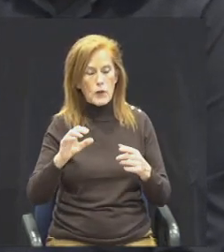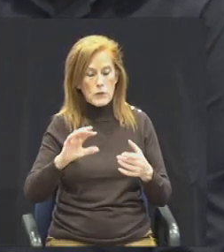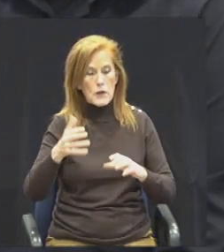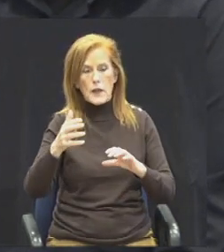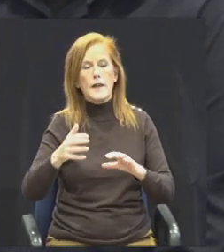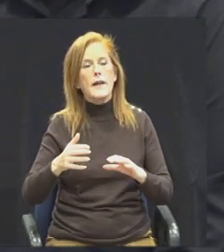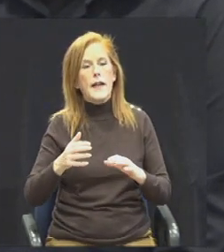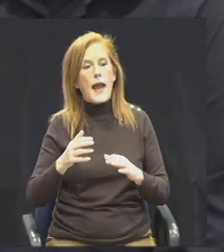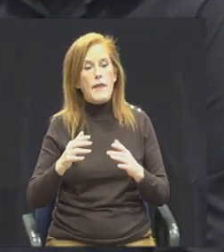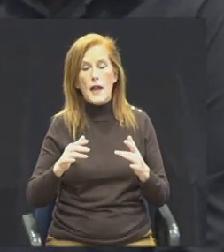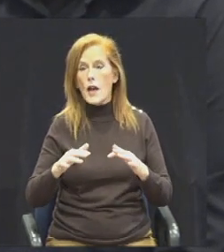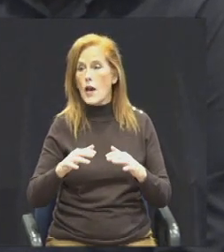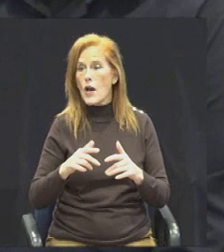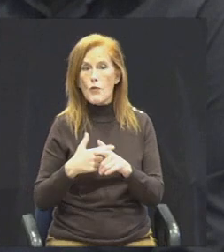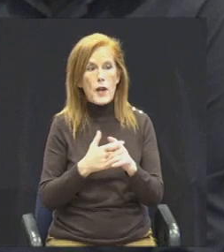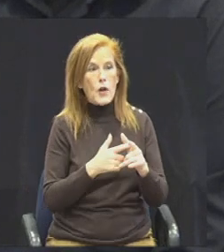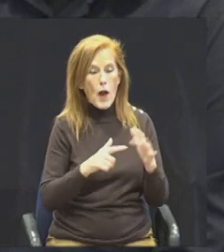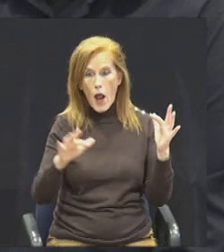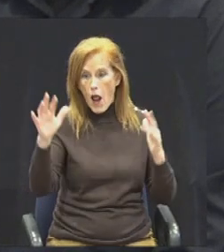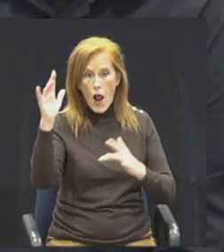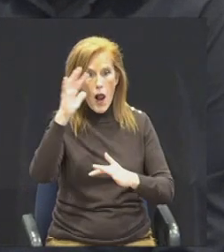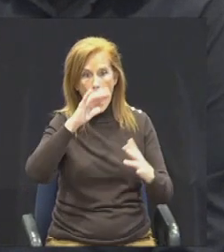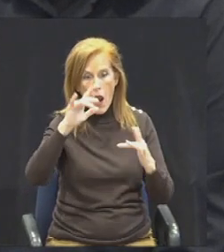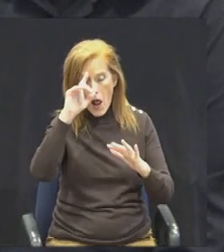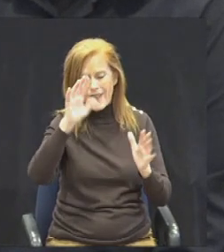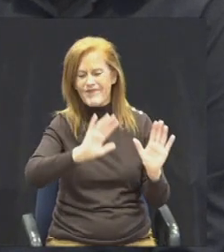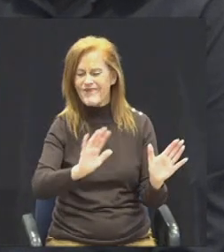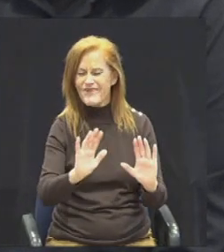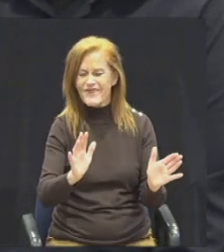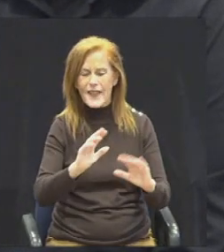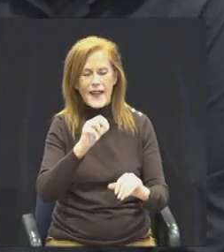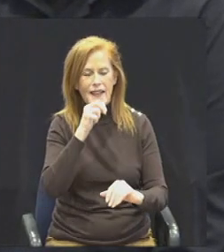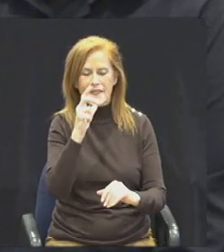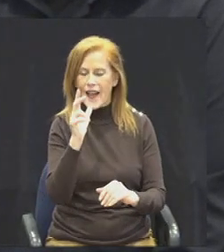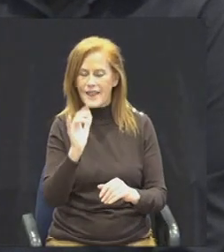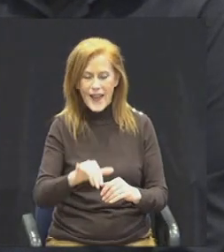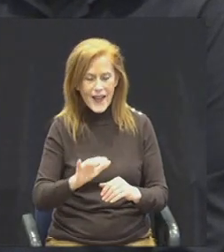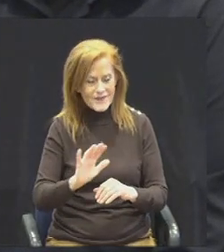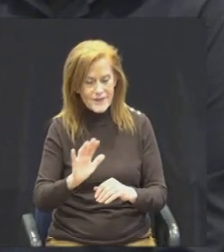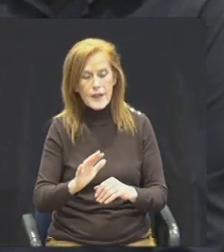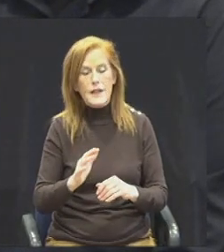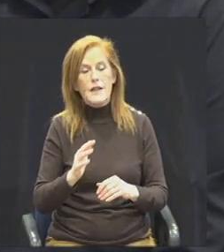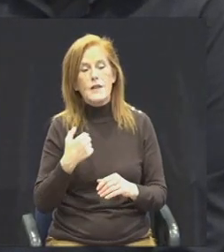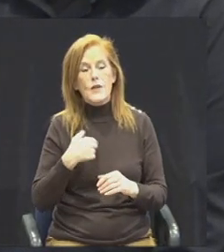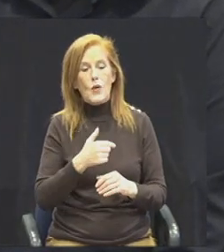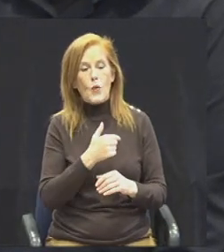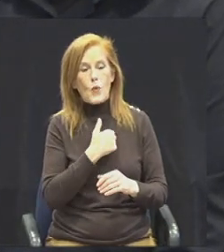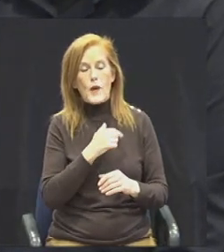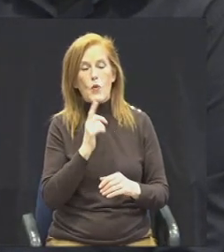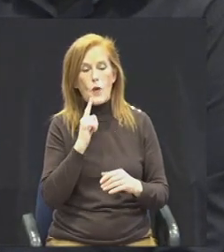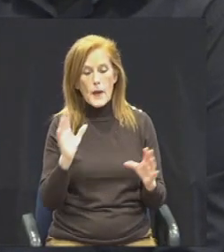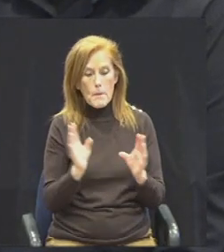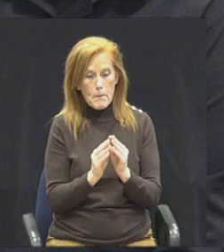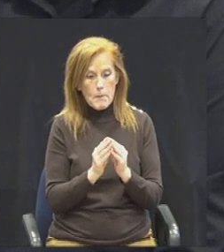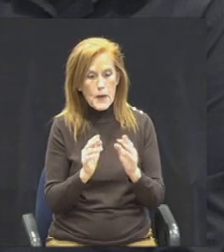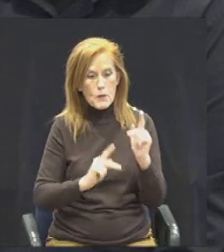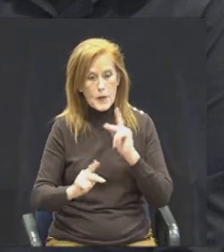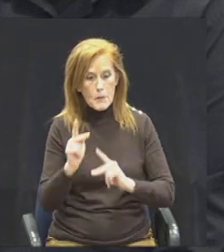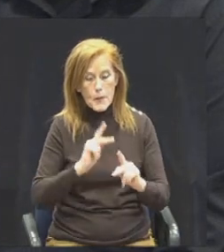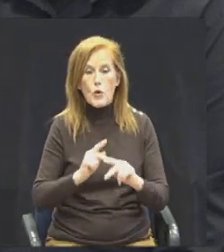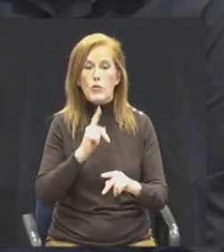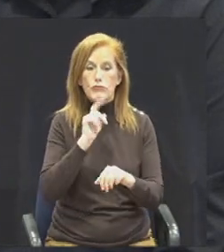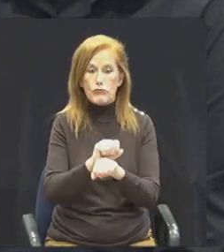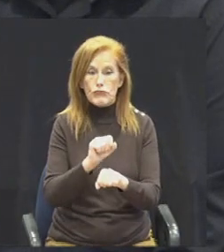It's a low pressure, no fault, and not precedent setting situation where you're getting together with people that you would be working with in a disaster, and you're